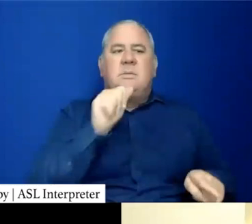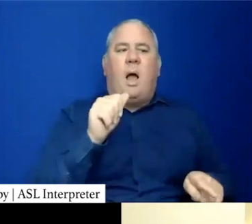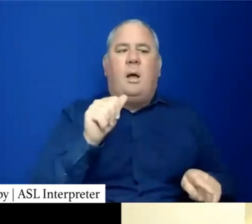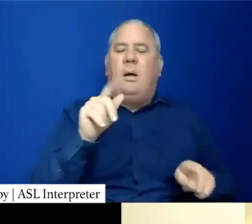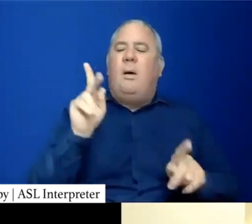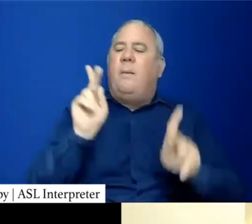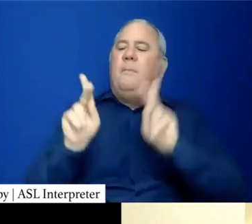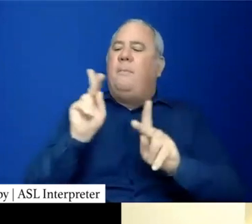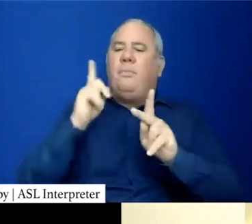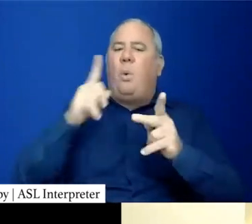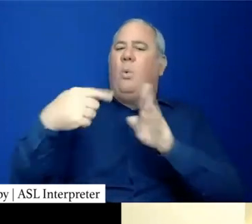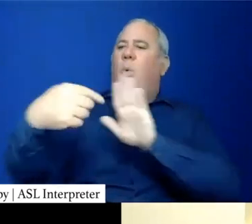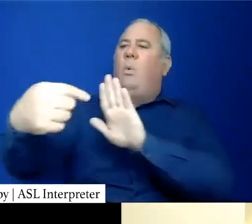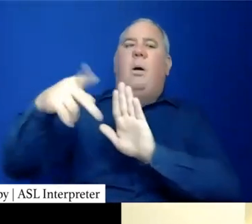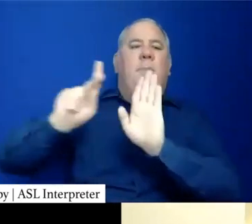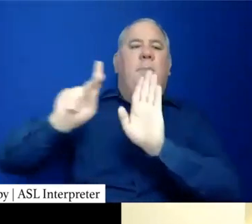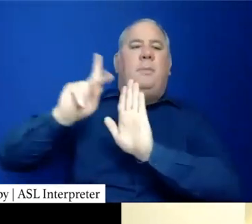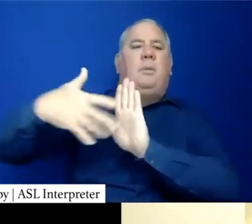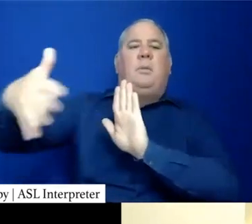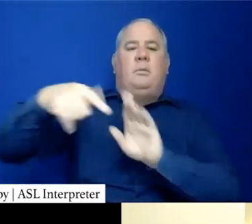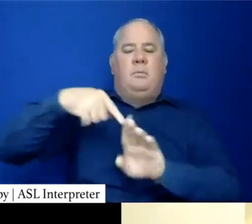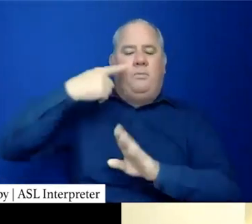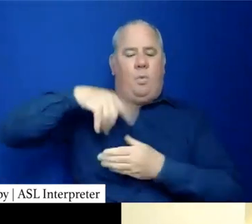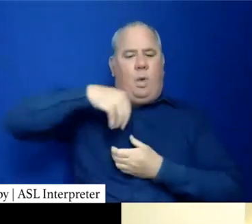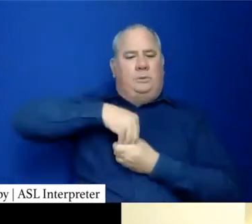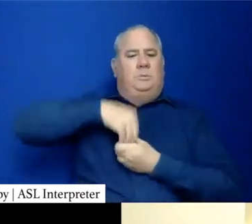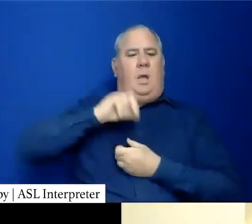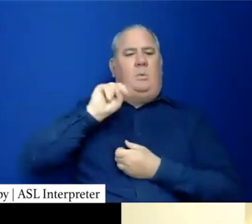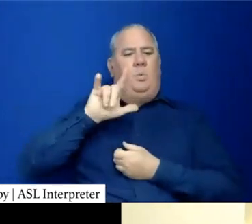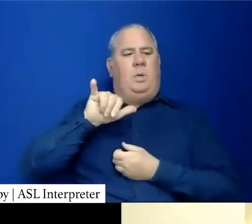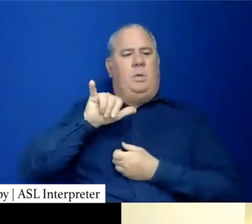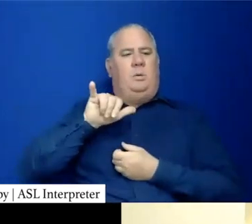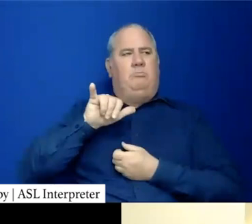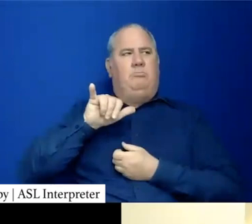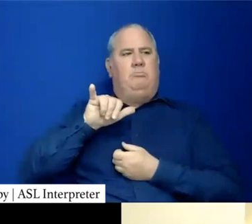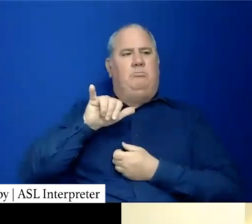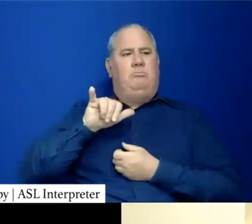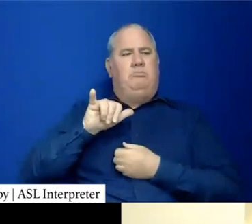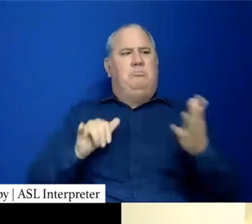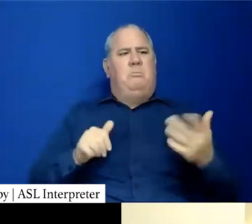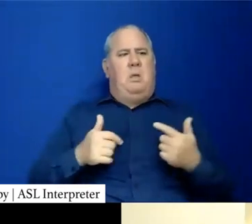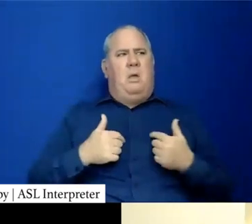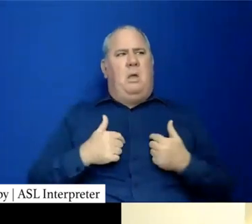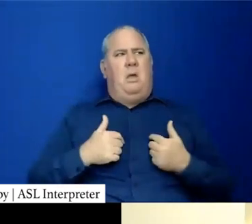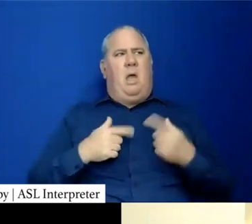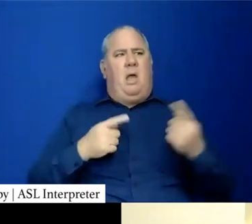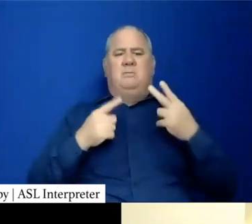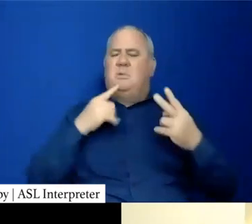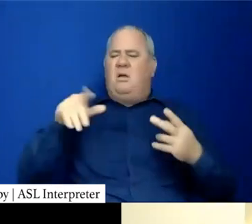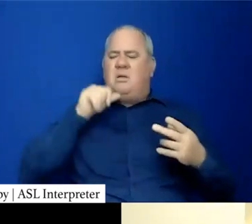have to make it accessible. She's like, I'm not a volunteer here. Like, I am getting paid to be